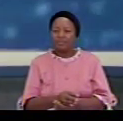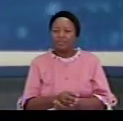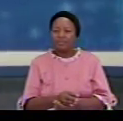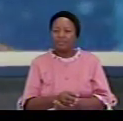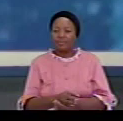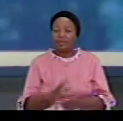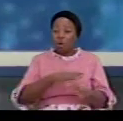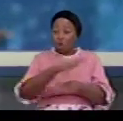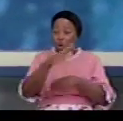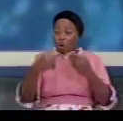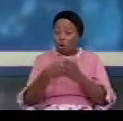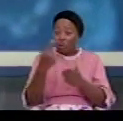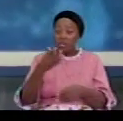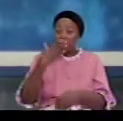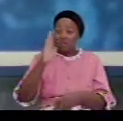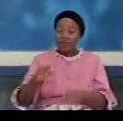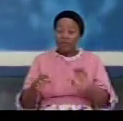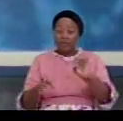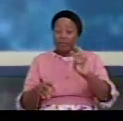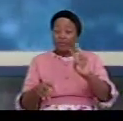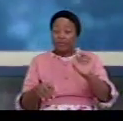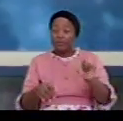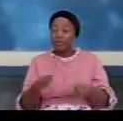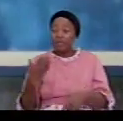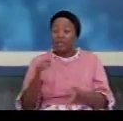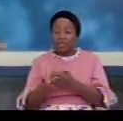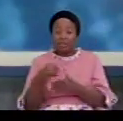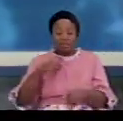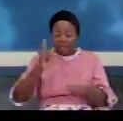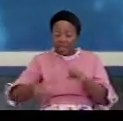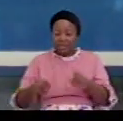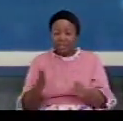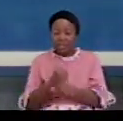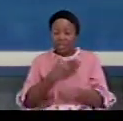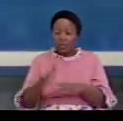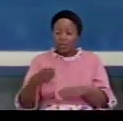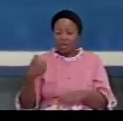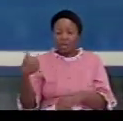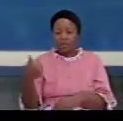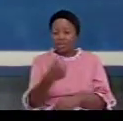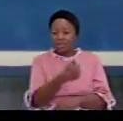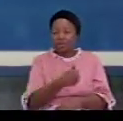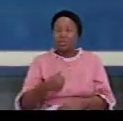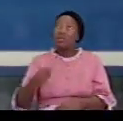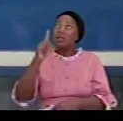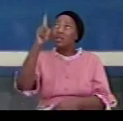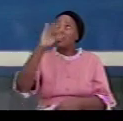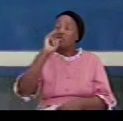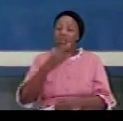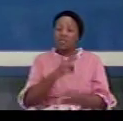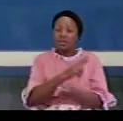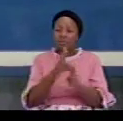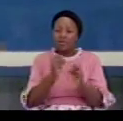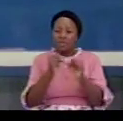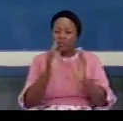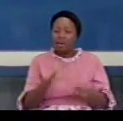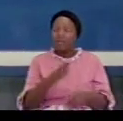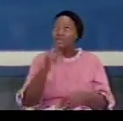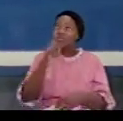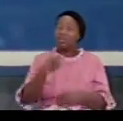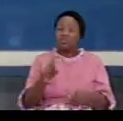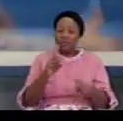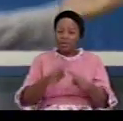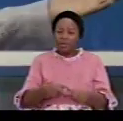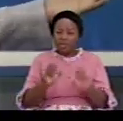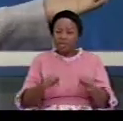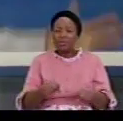All the evil things we cannot take away ourselves. He is the Redeemer, is the trustworthy Redeemer, is